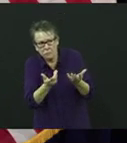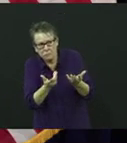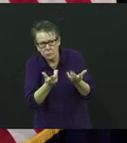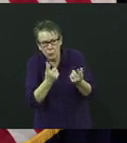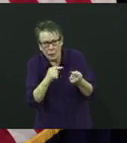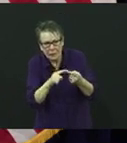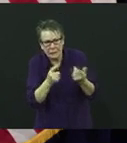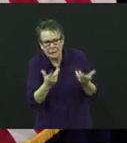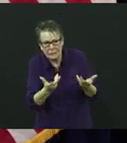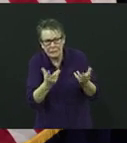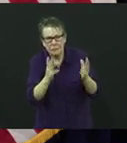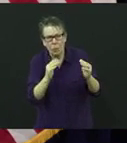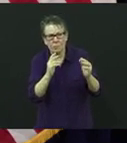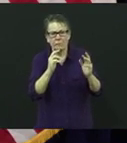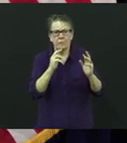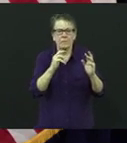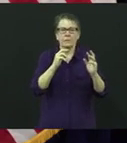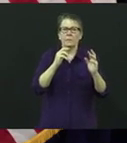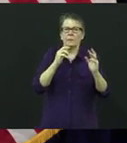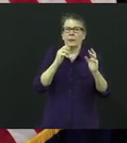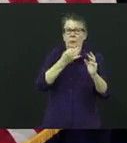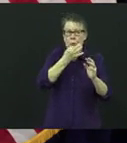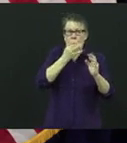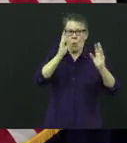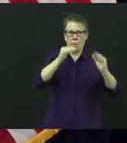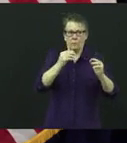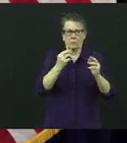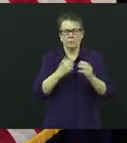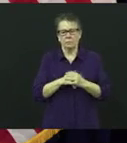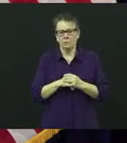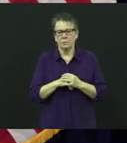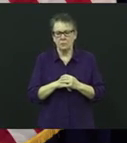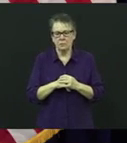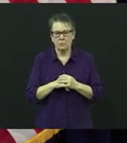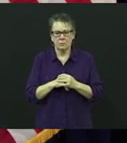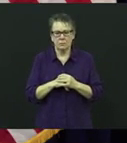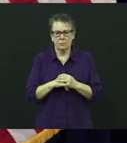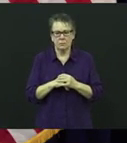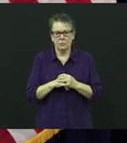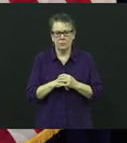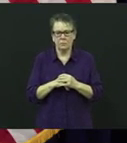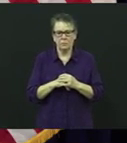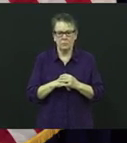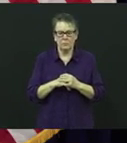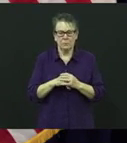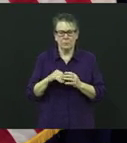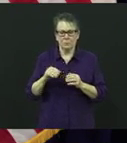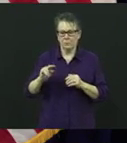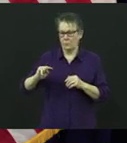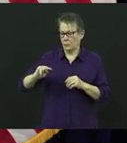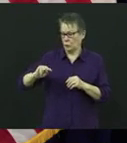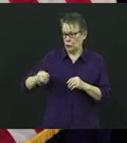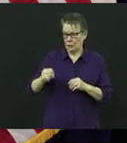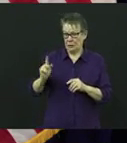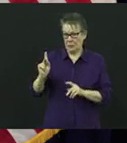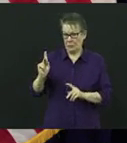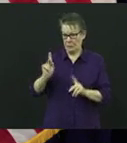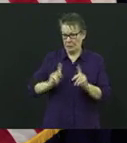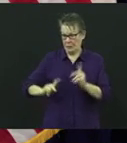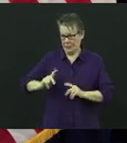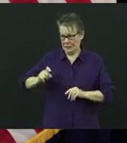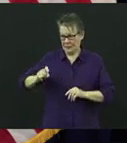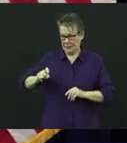this enough, that New Jersey and our residents need the assistance, not just to see us through the current emergency, but to ensure